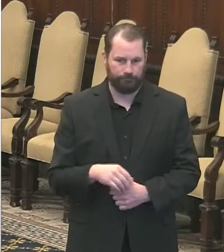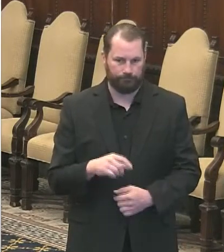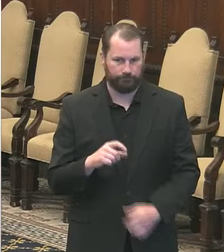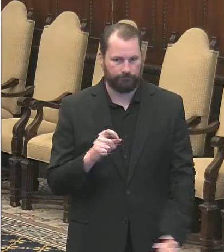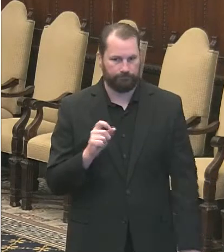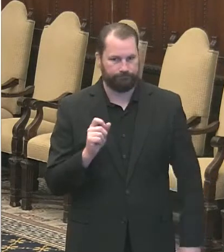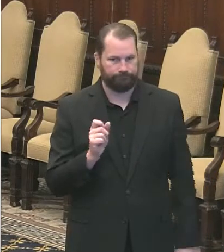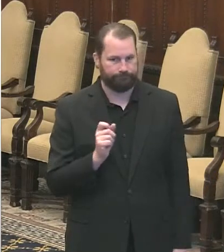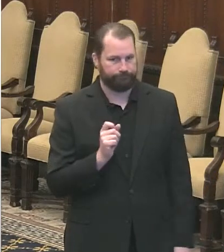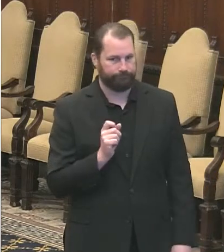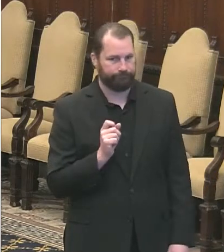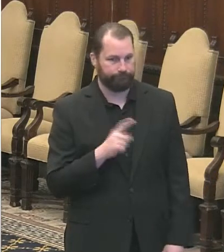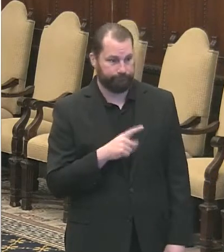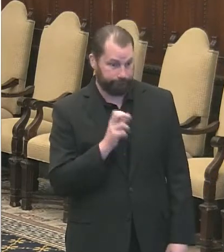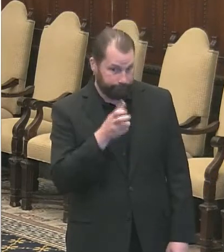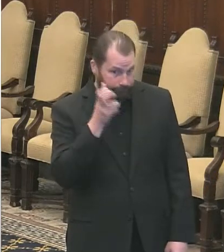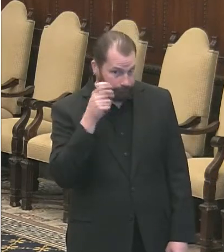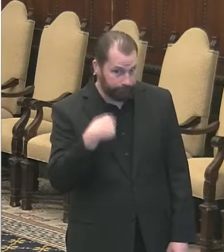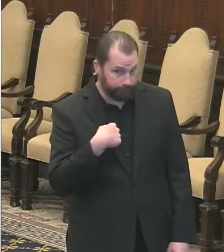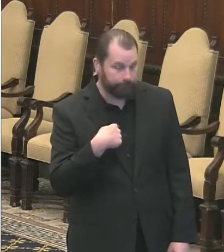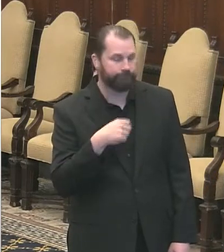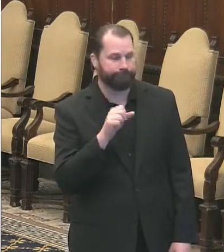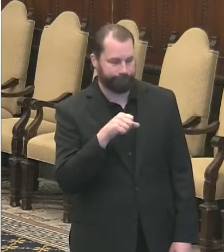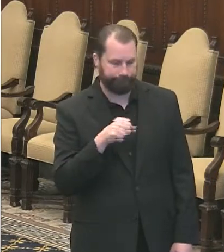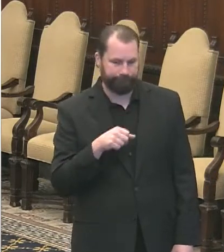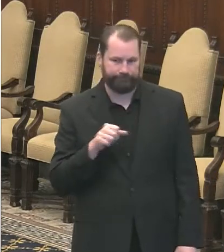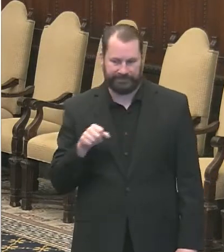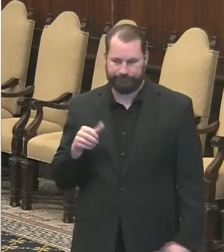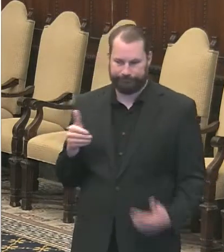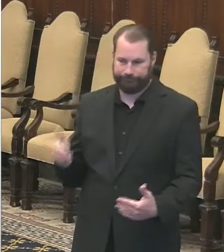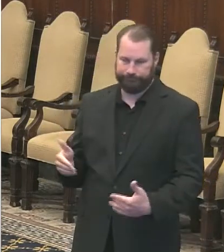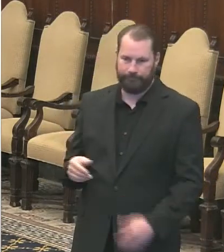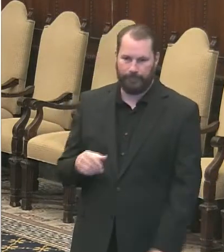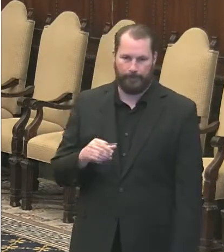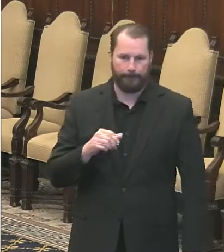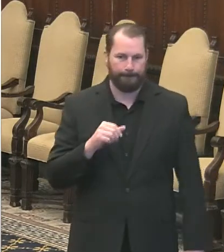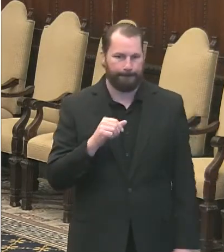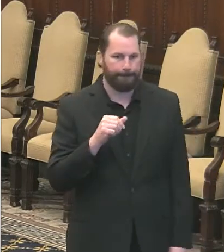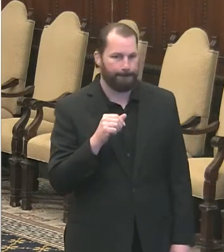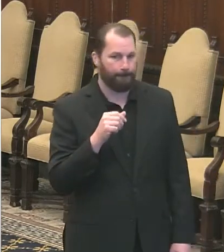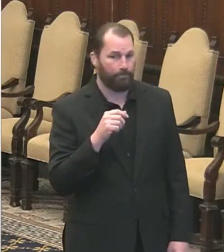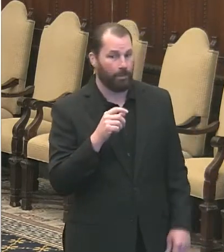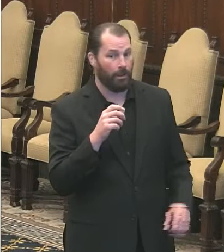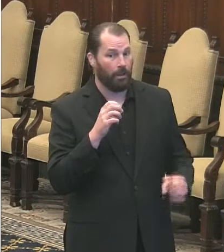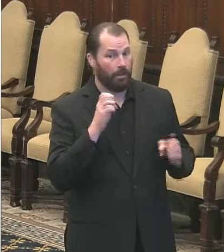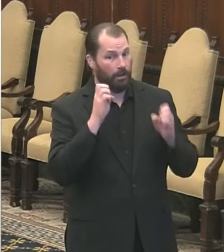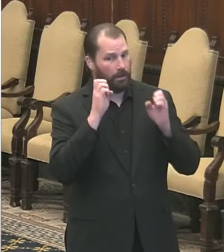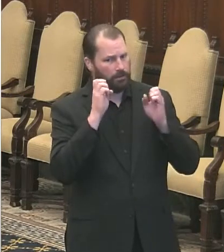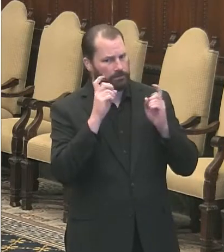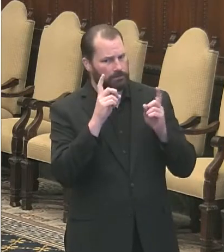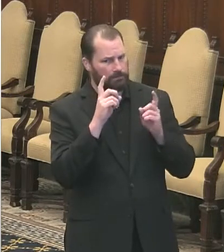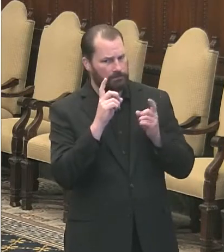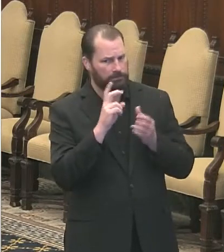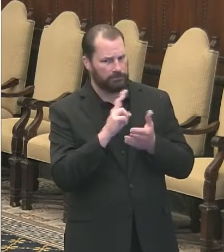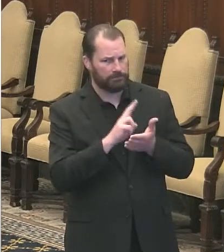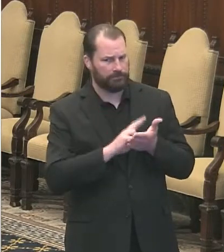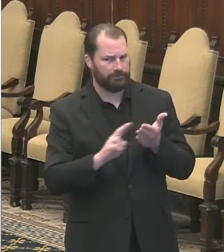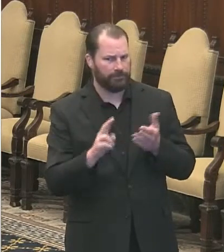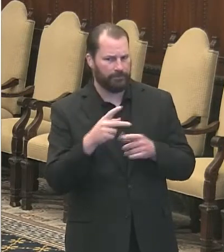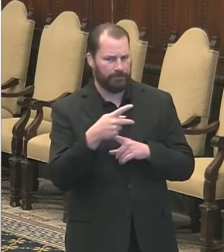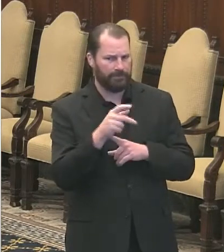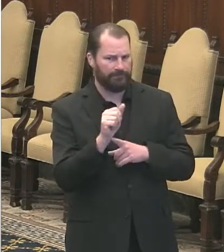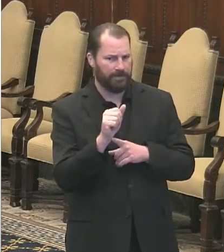Hear me? Chad, Yeah, there you go. The education secretary in Pennsylvania said he expects schools to